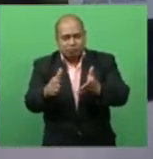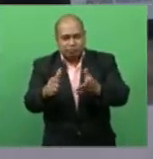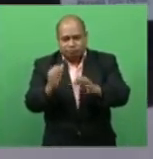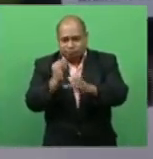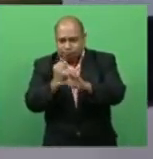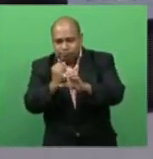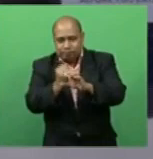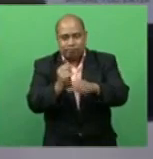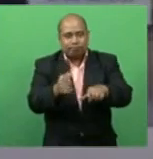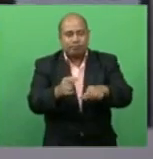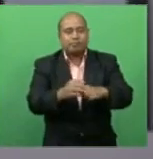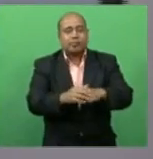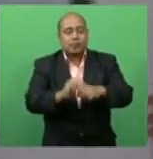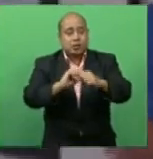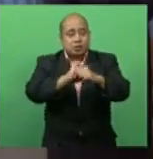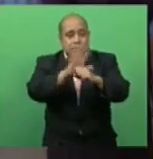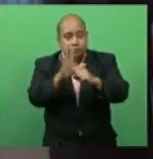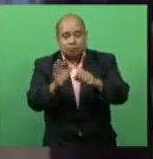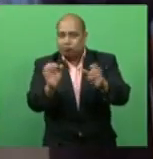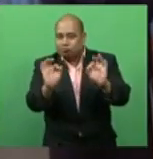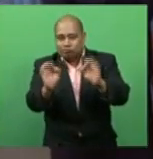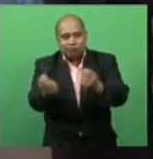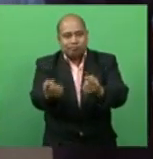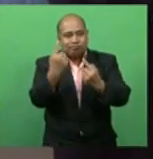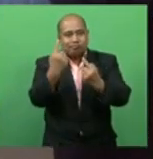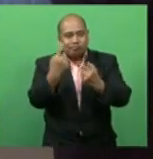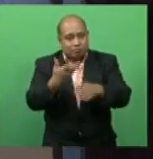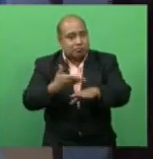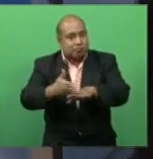No new COVID-19 cases.